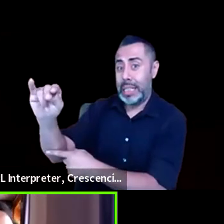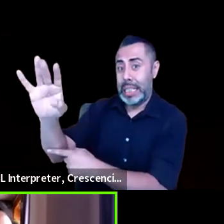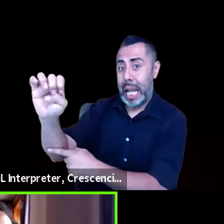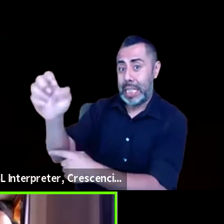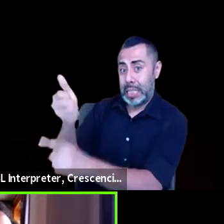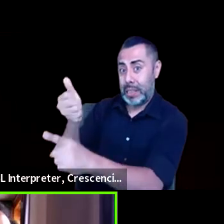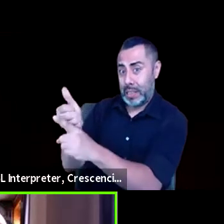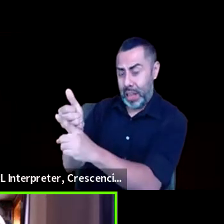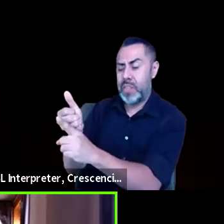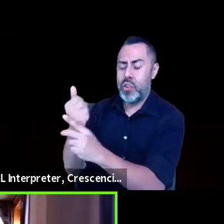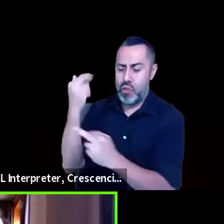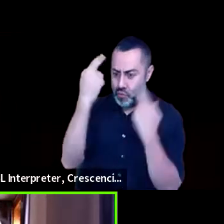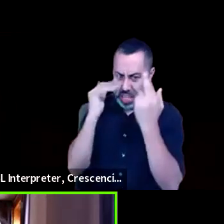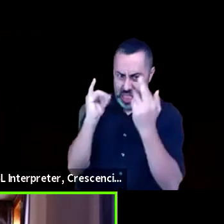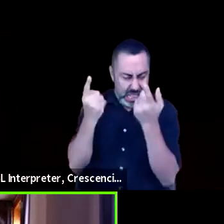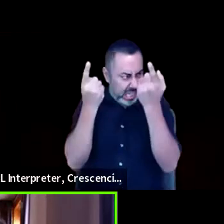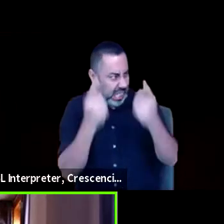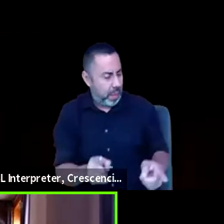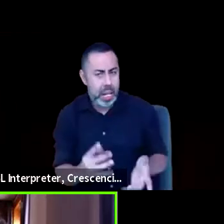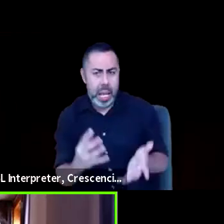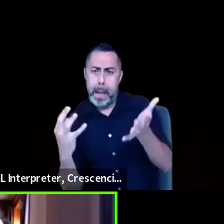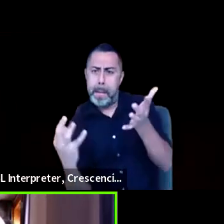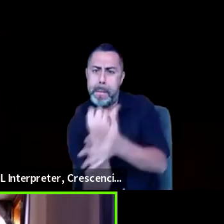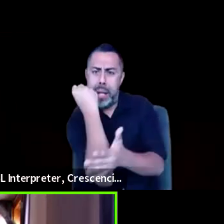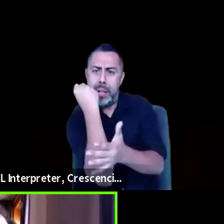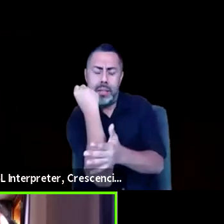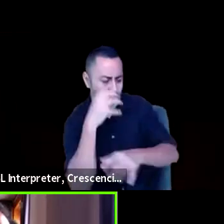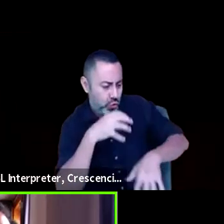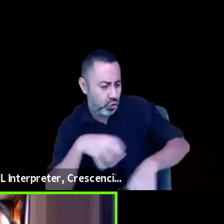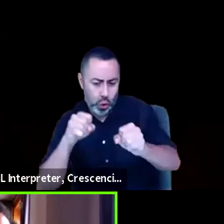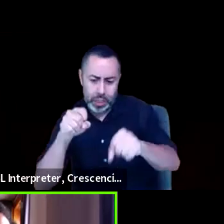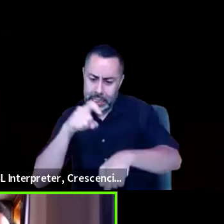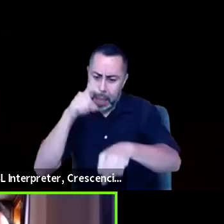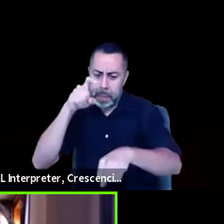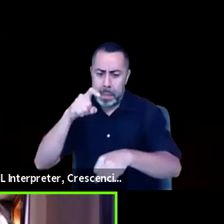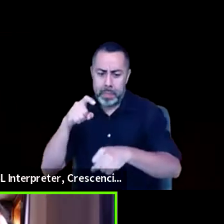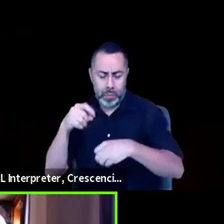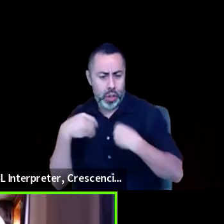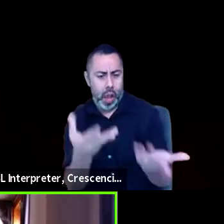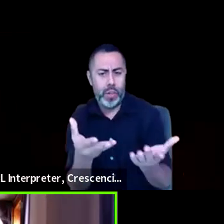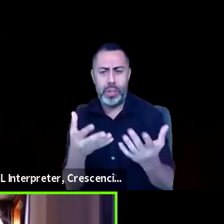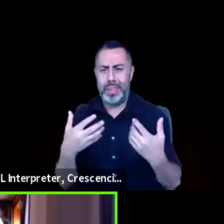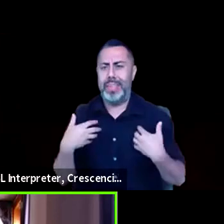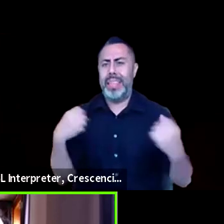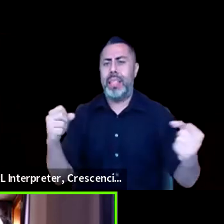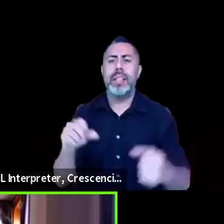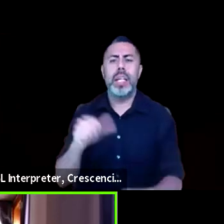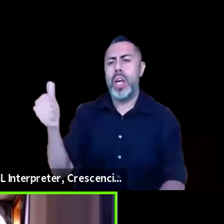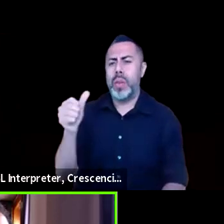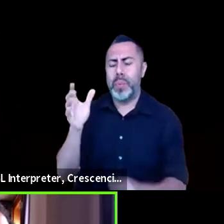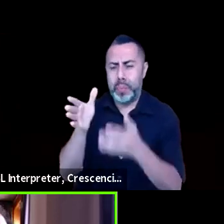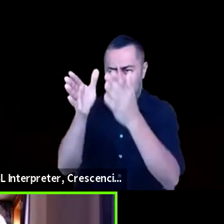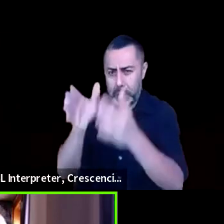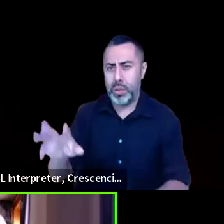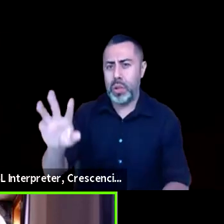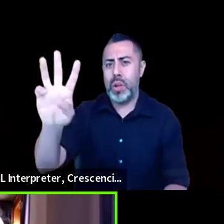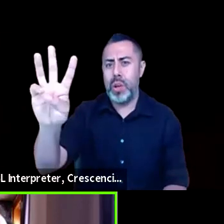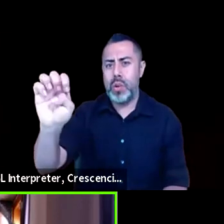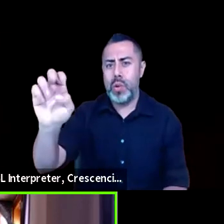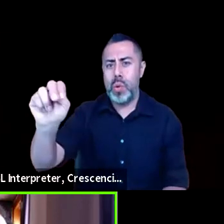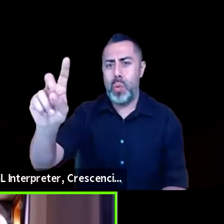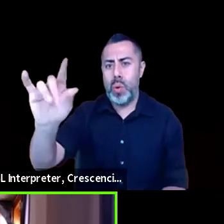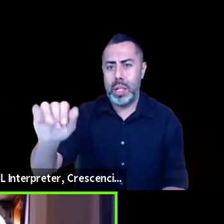the moment to offer some healing. Here's another person, Wendy McNaughton. Every single day,